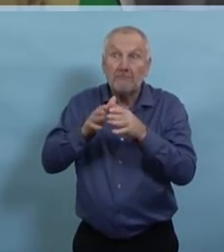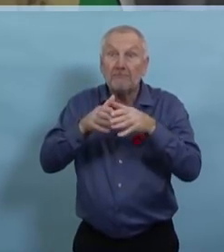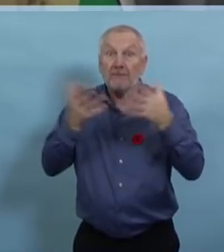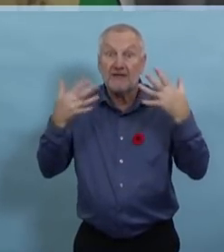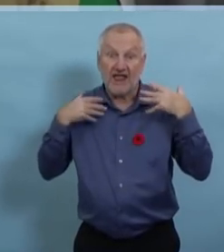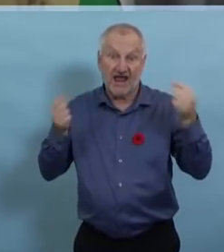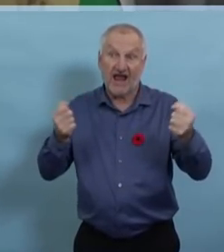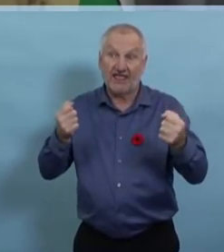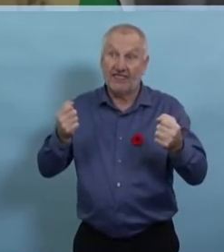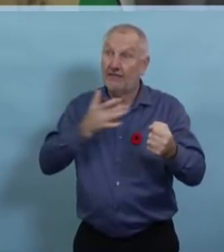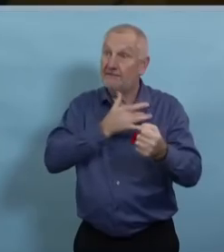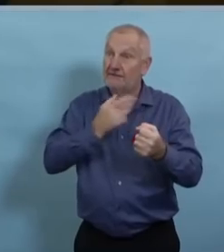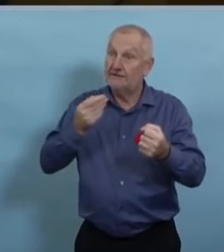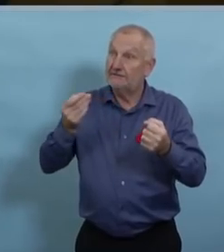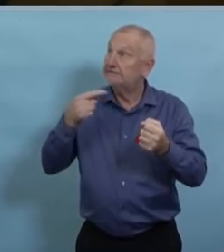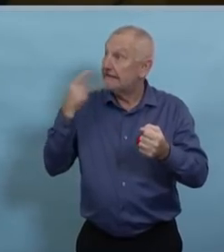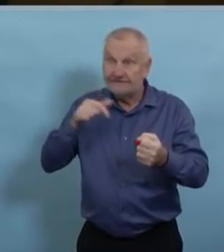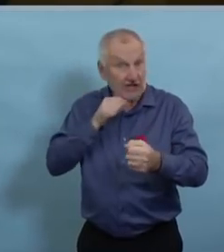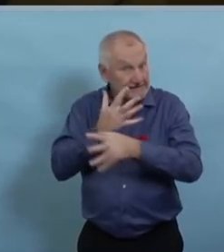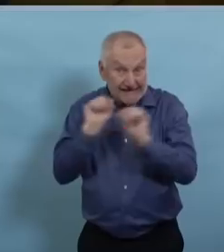so.